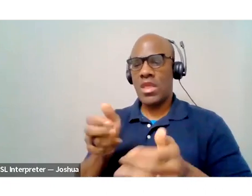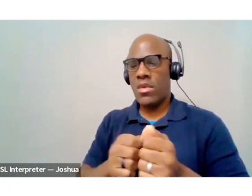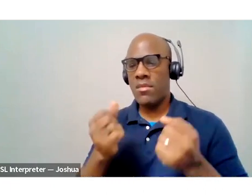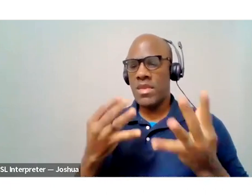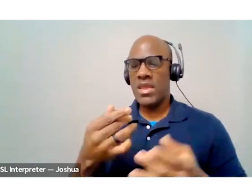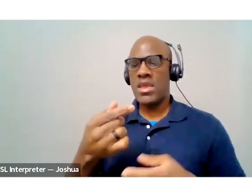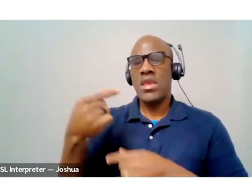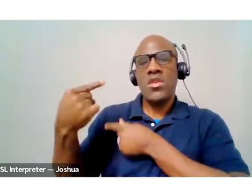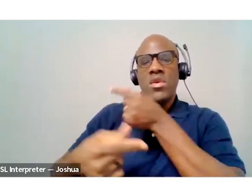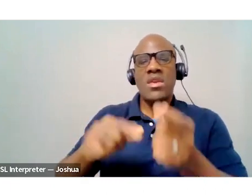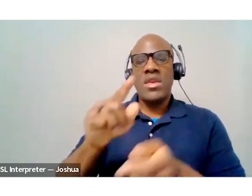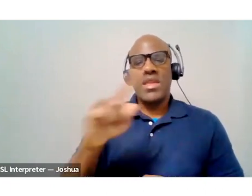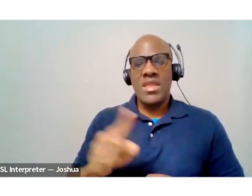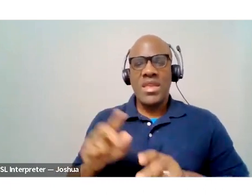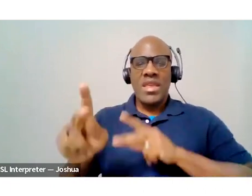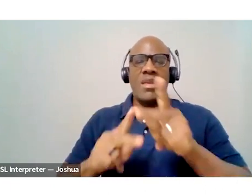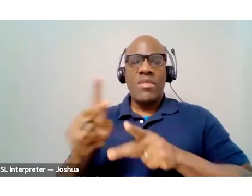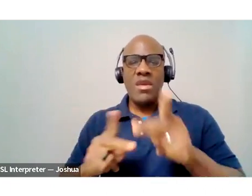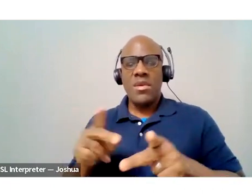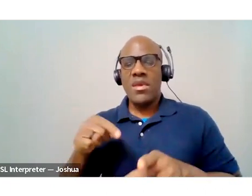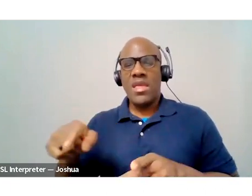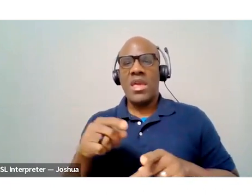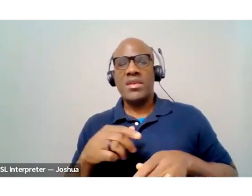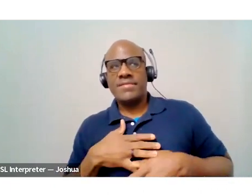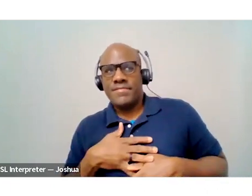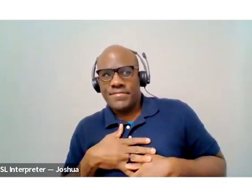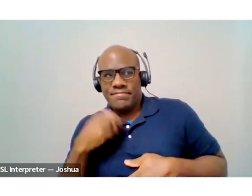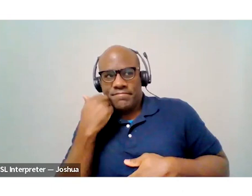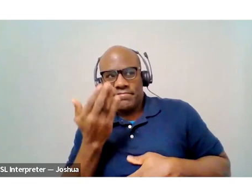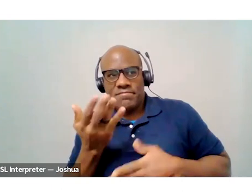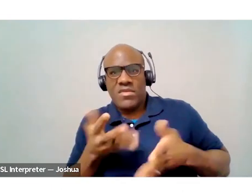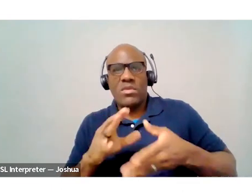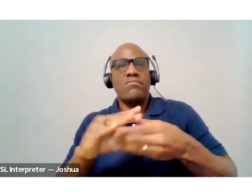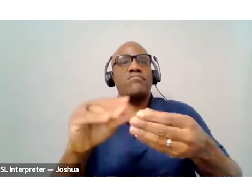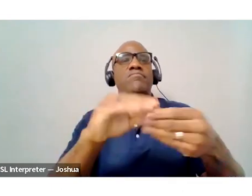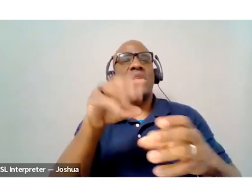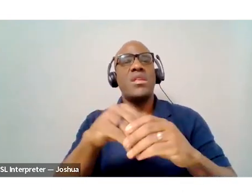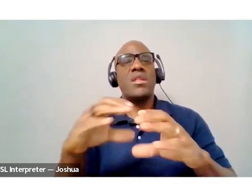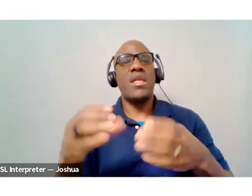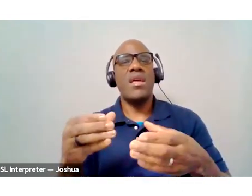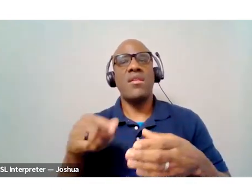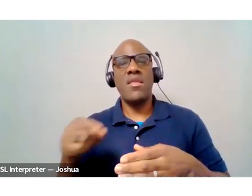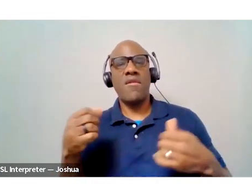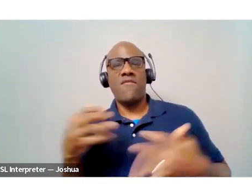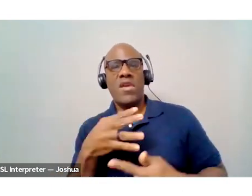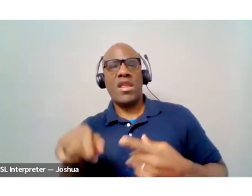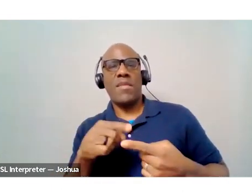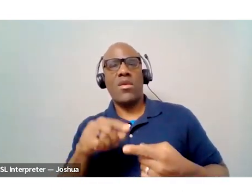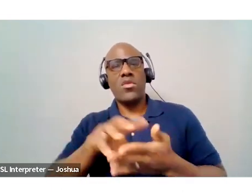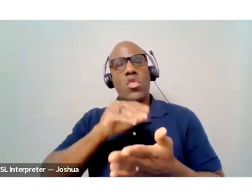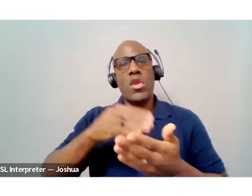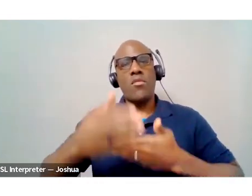to talk up in class because they're afraid of the critique around the learning process. And a lot of us in